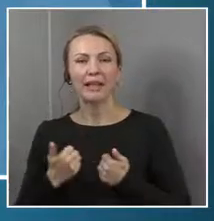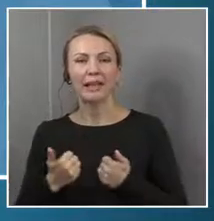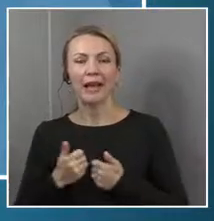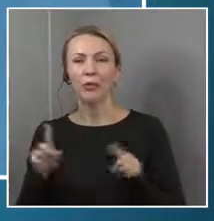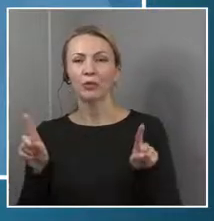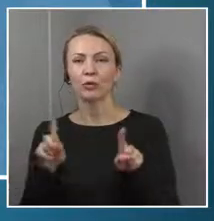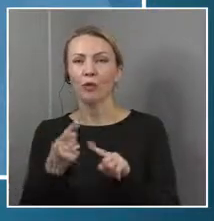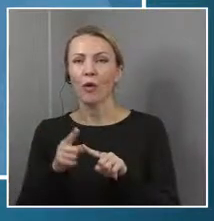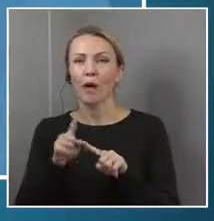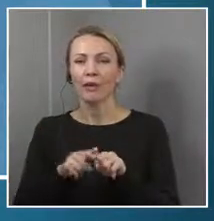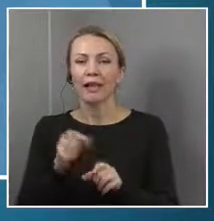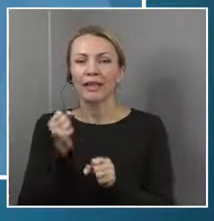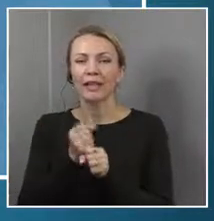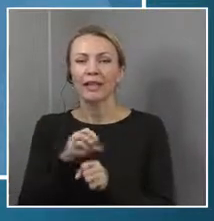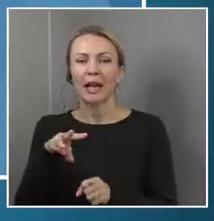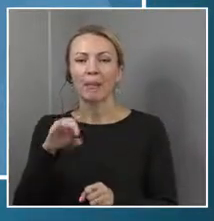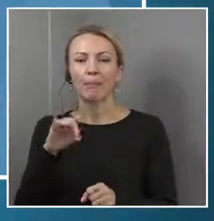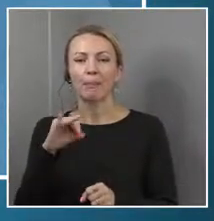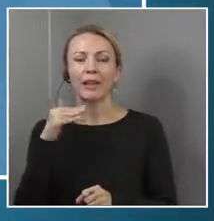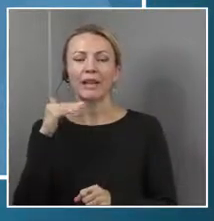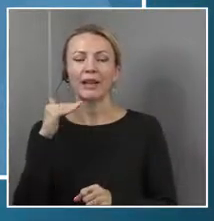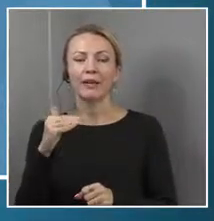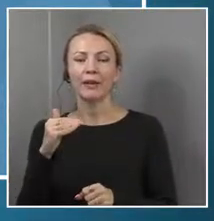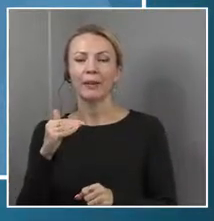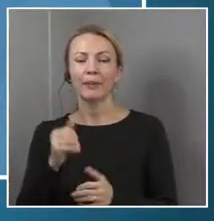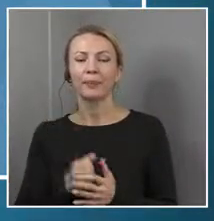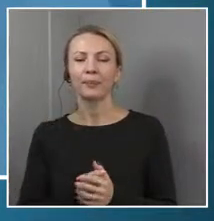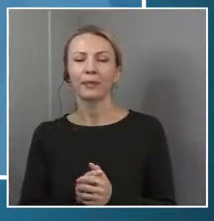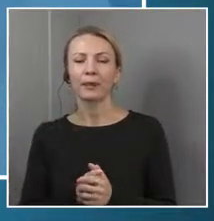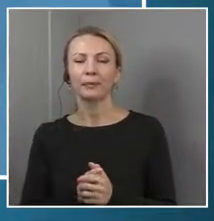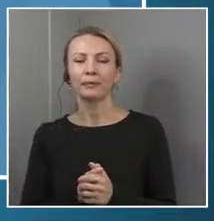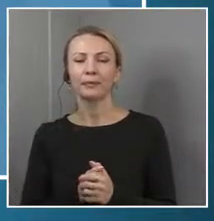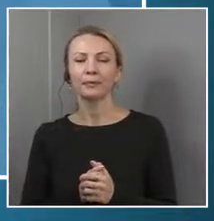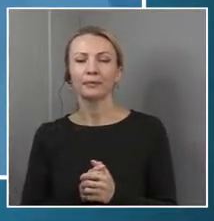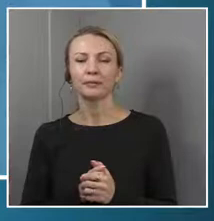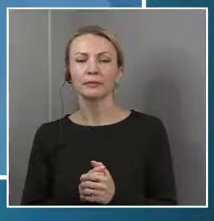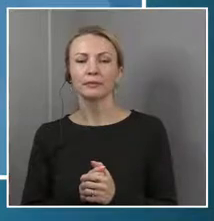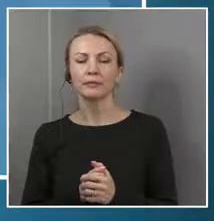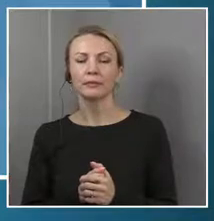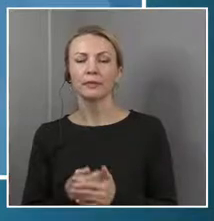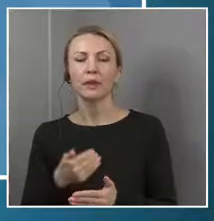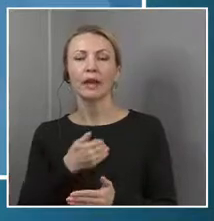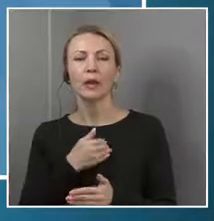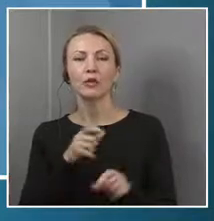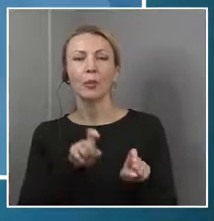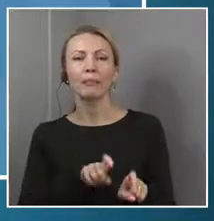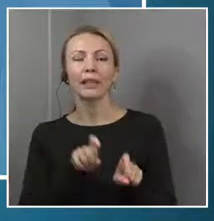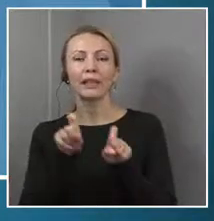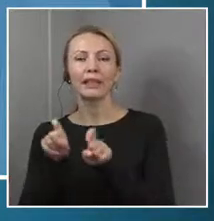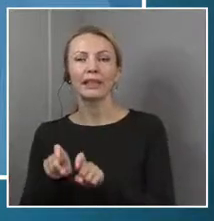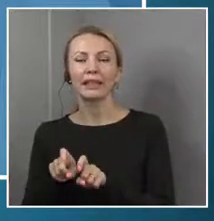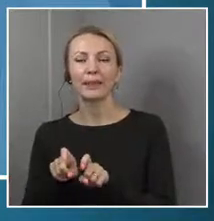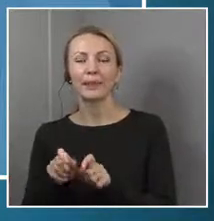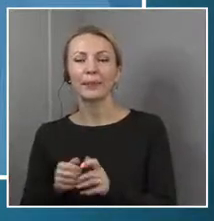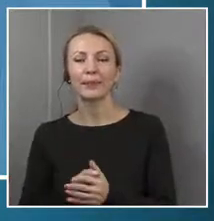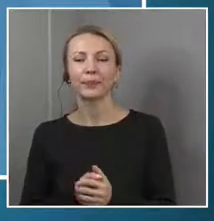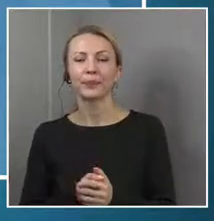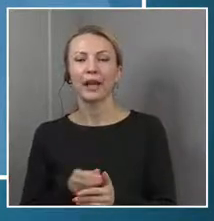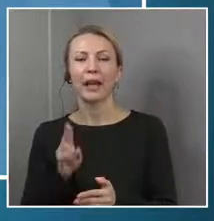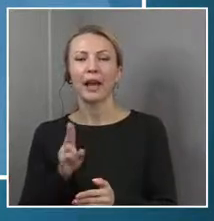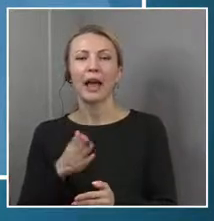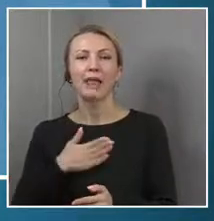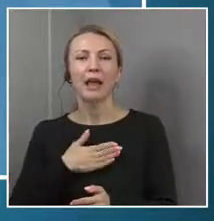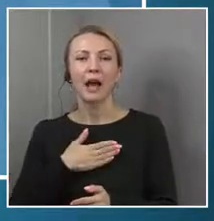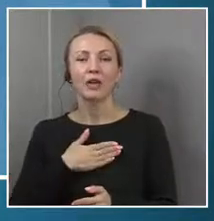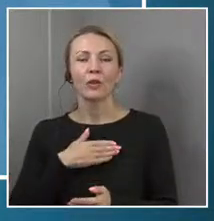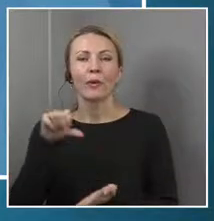not for everyone. Let's try to dispel this myth, because we managed to talk about this before the talk